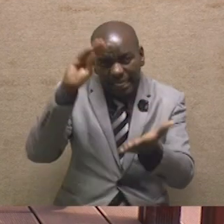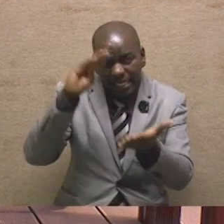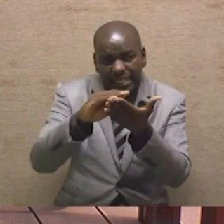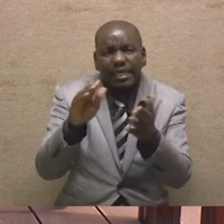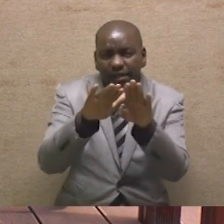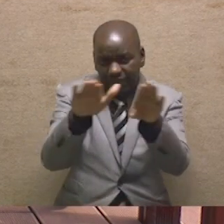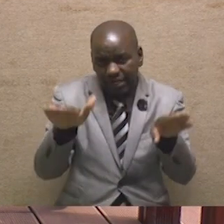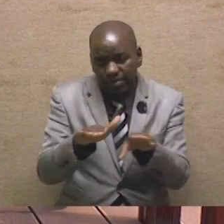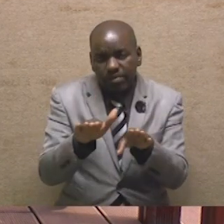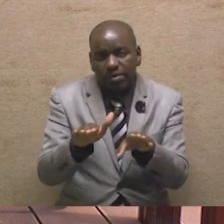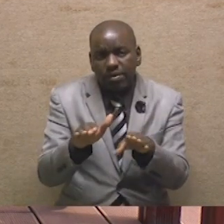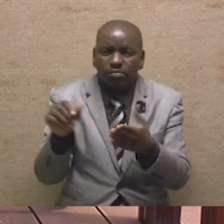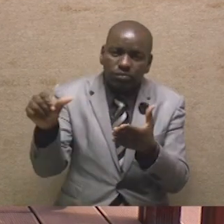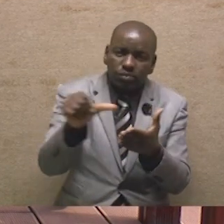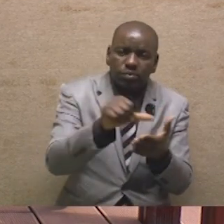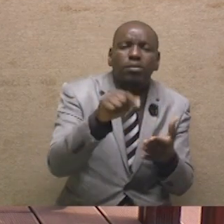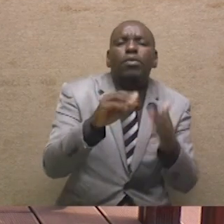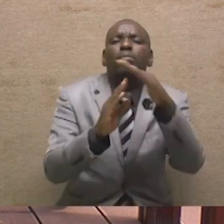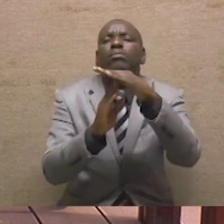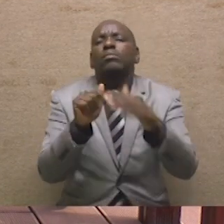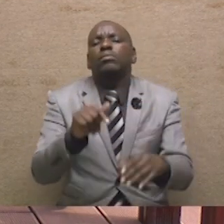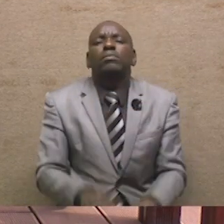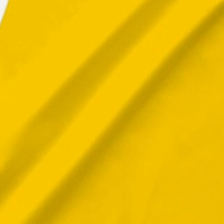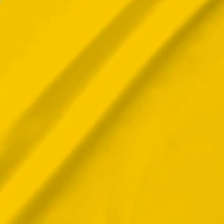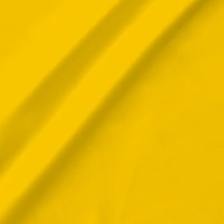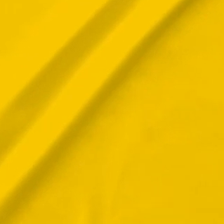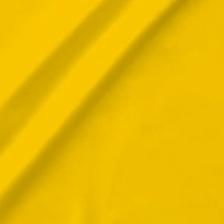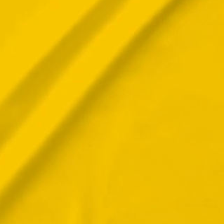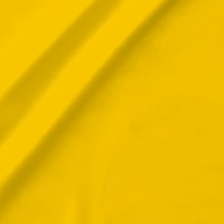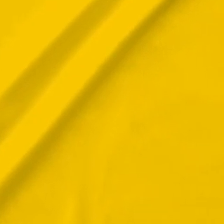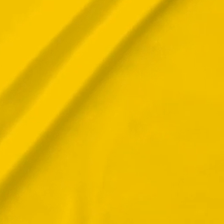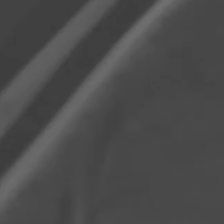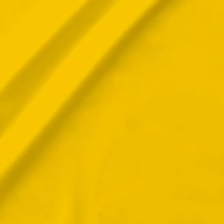learning platform. Watch out for the next segment.